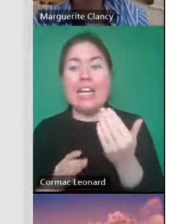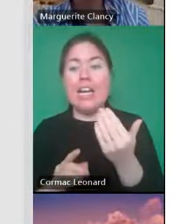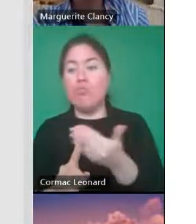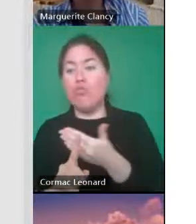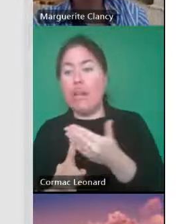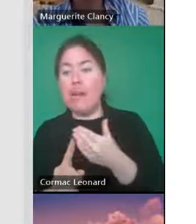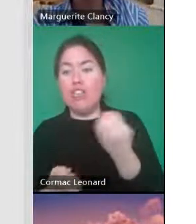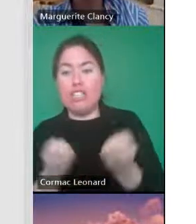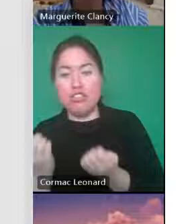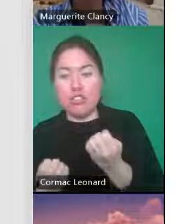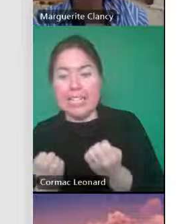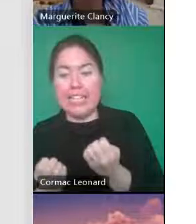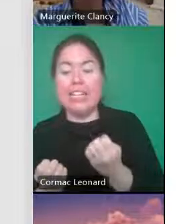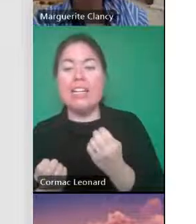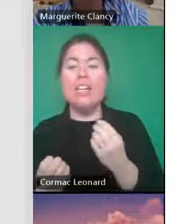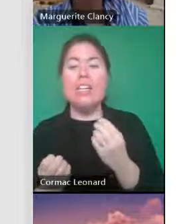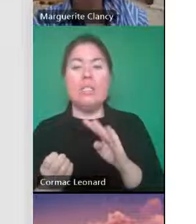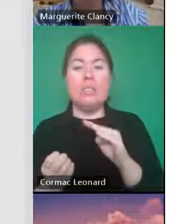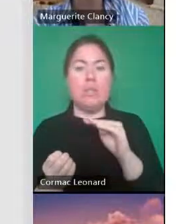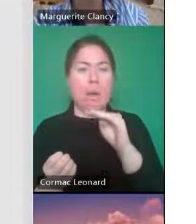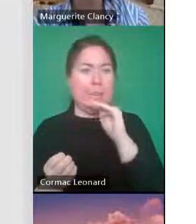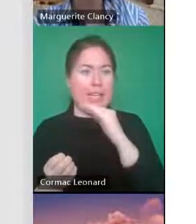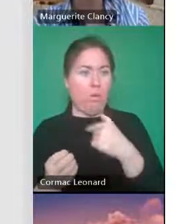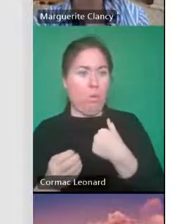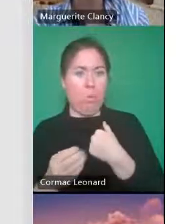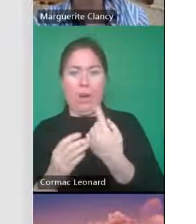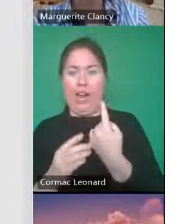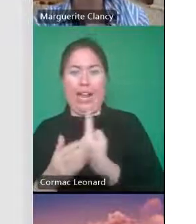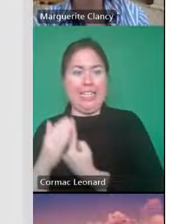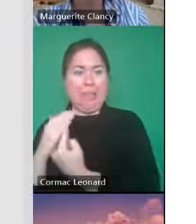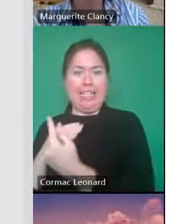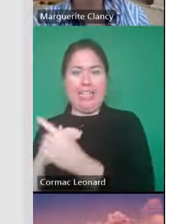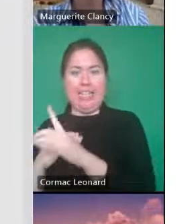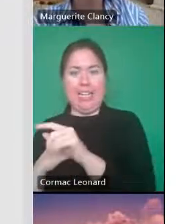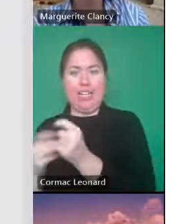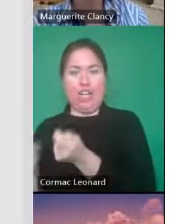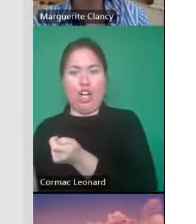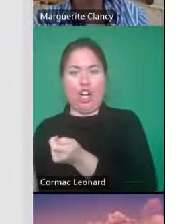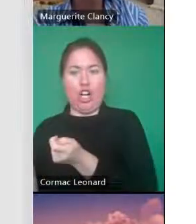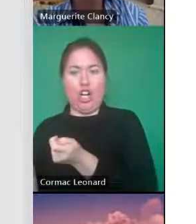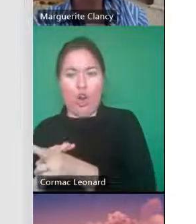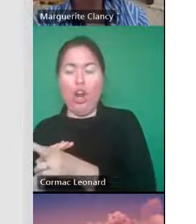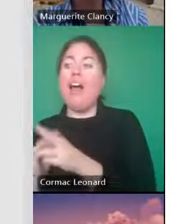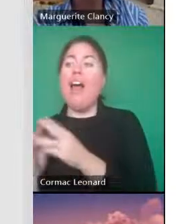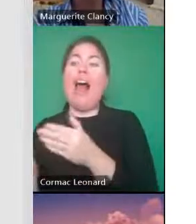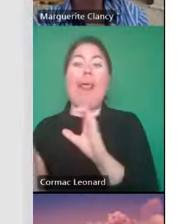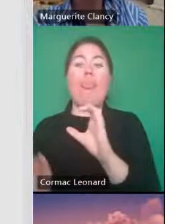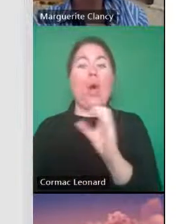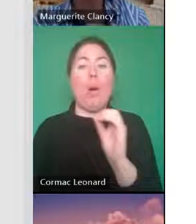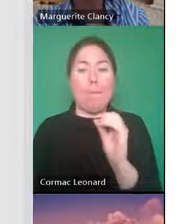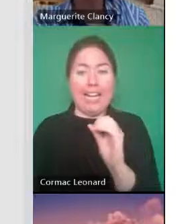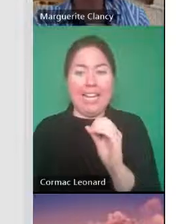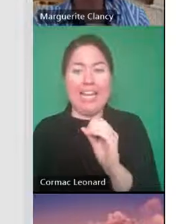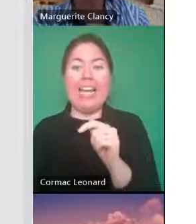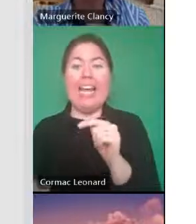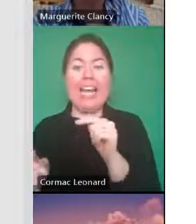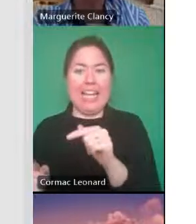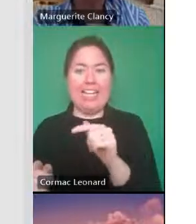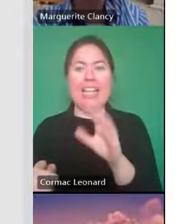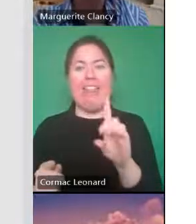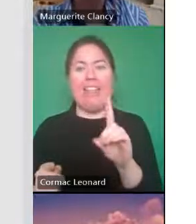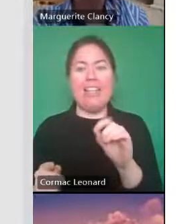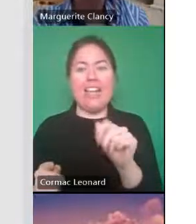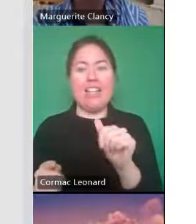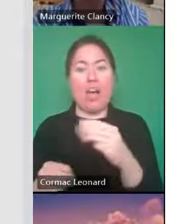is they're an independent data controller, and the company is the data processor, which in this case is Liquid Logic System